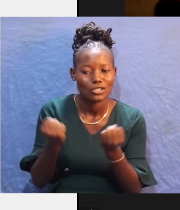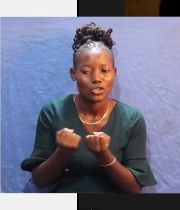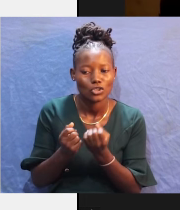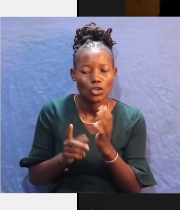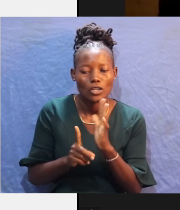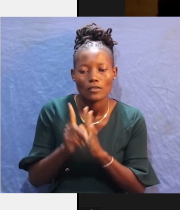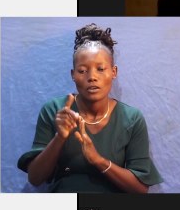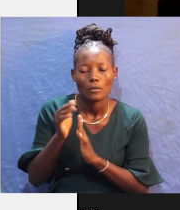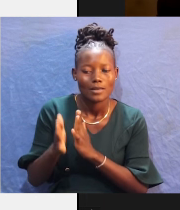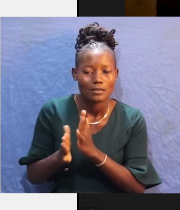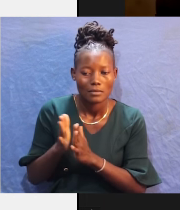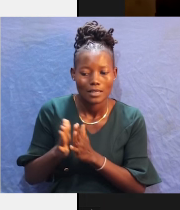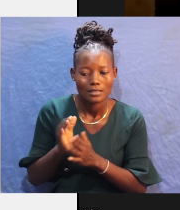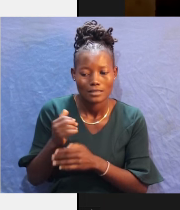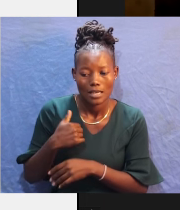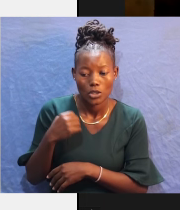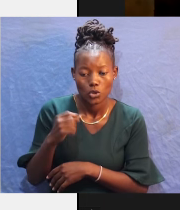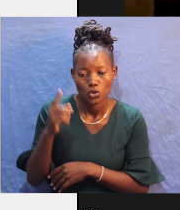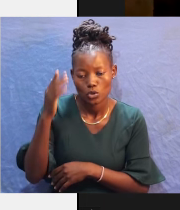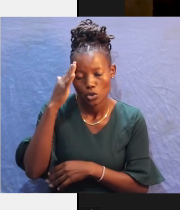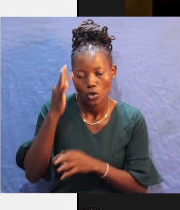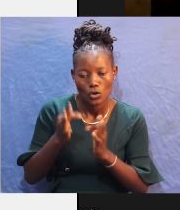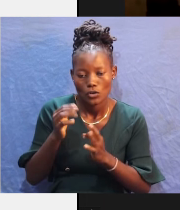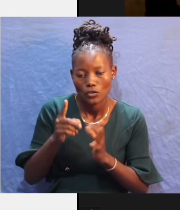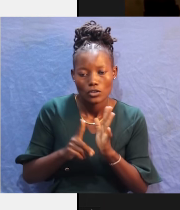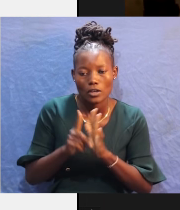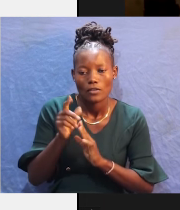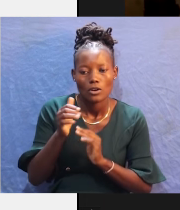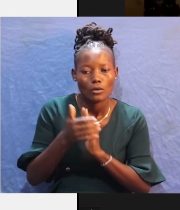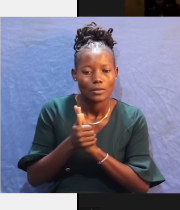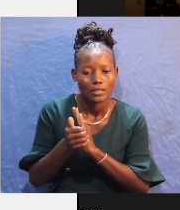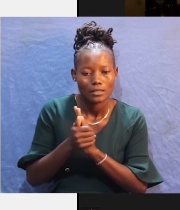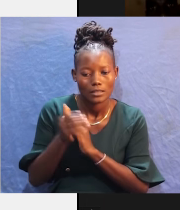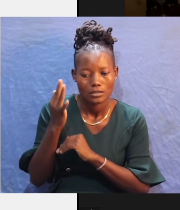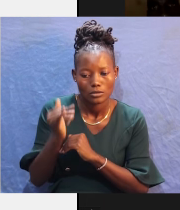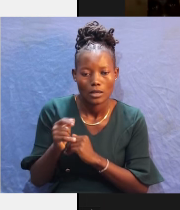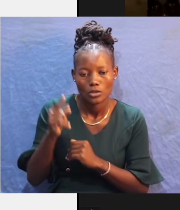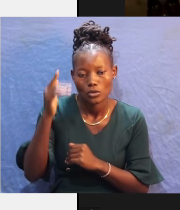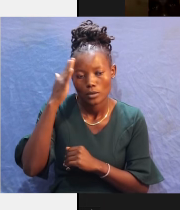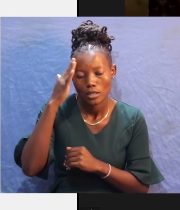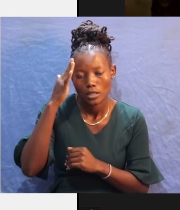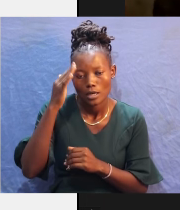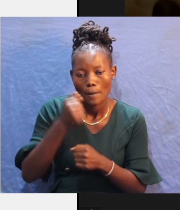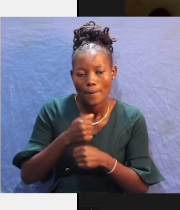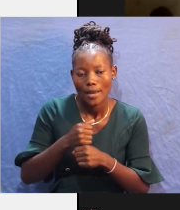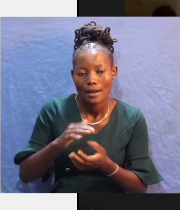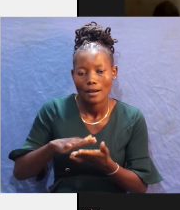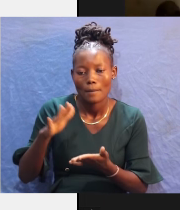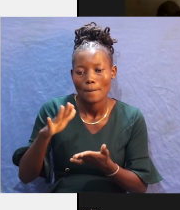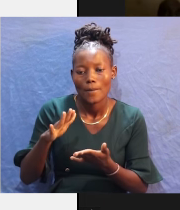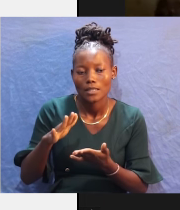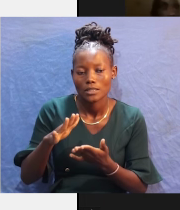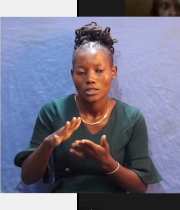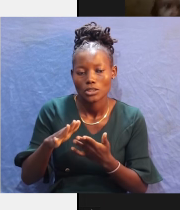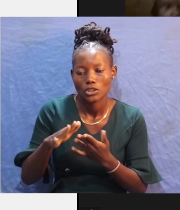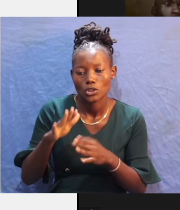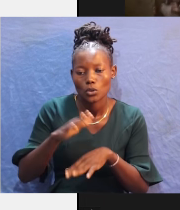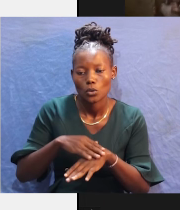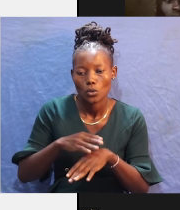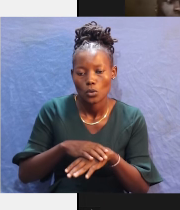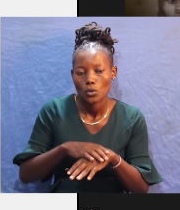as also an important goal, because I, as a coach, now realize that even if you can run fast with the